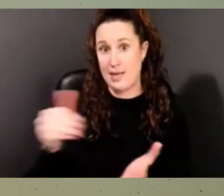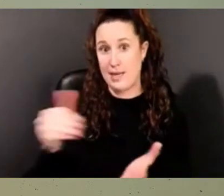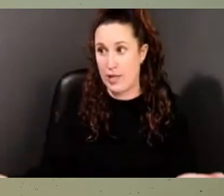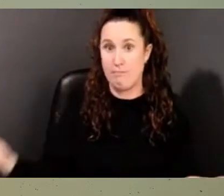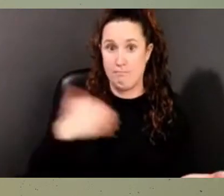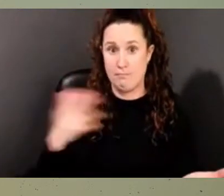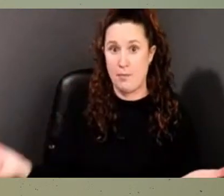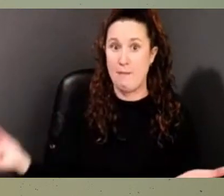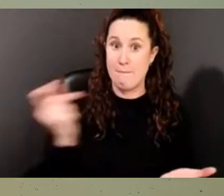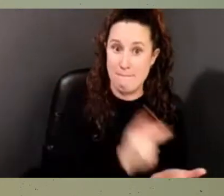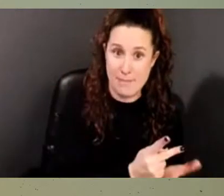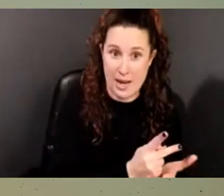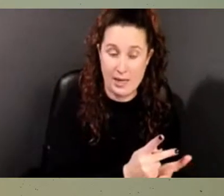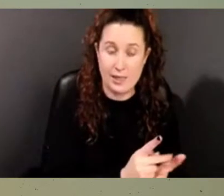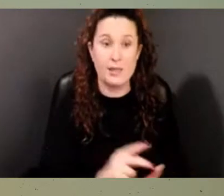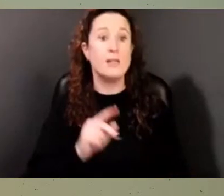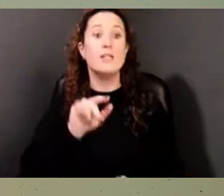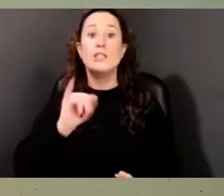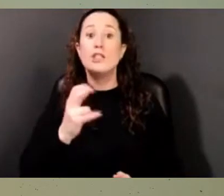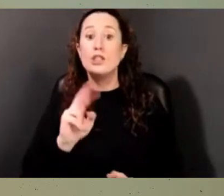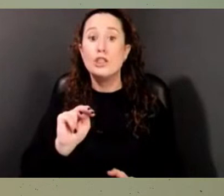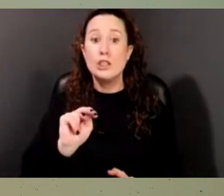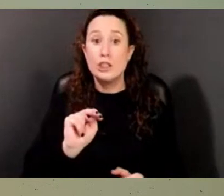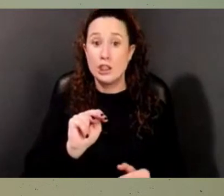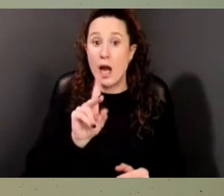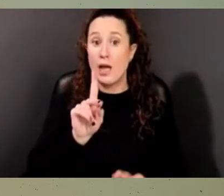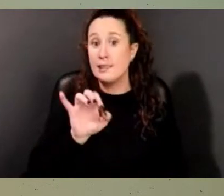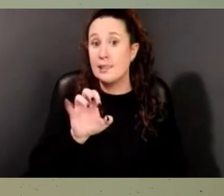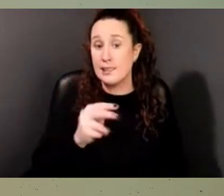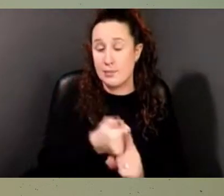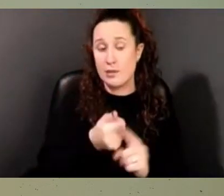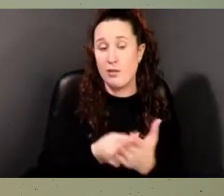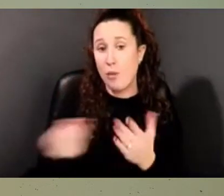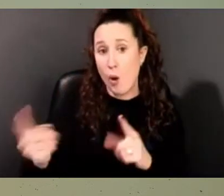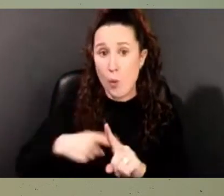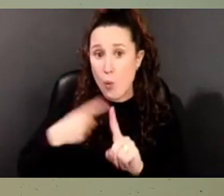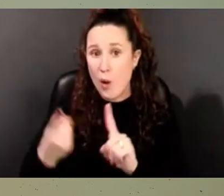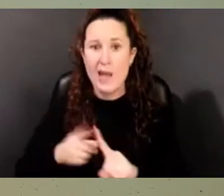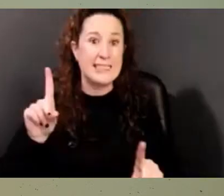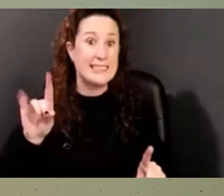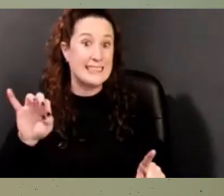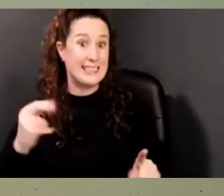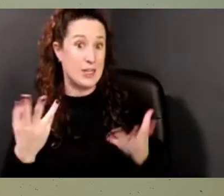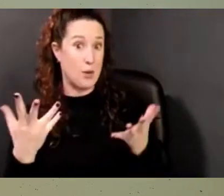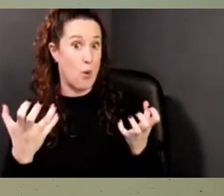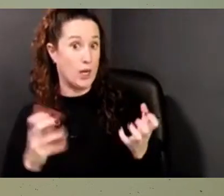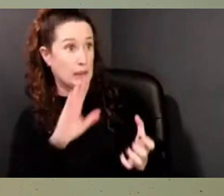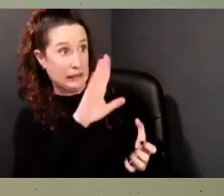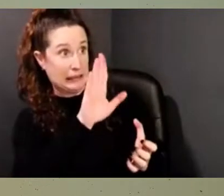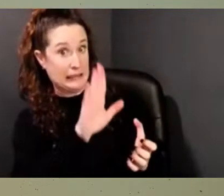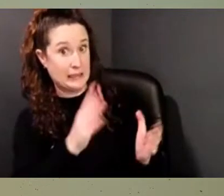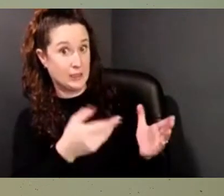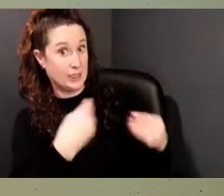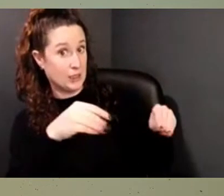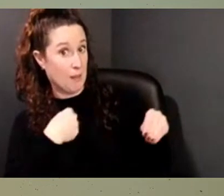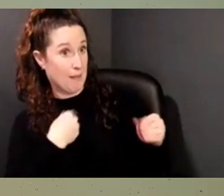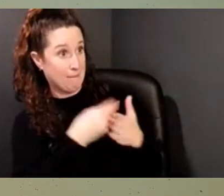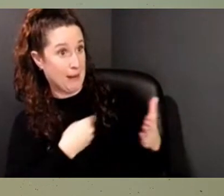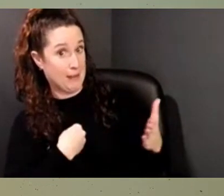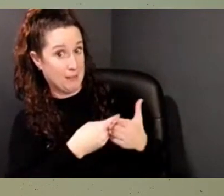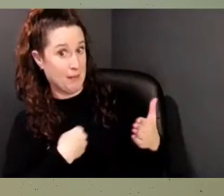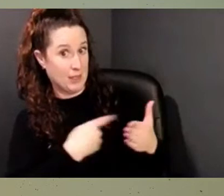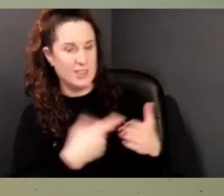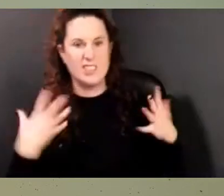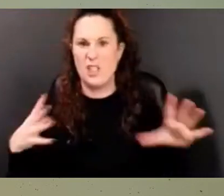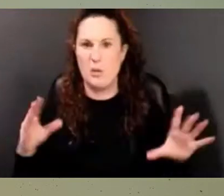John bought them at Dinah's request to prevent them being sold against her inclination to a person in Maryland. Dinah had